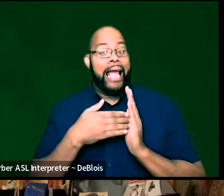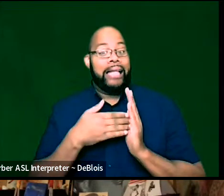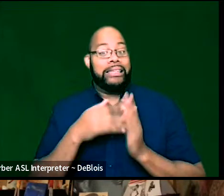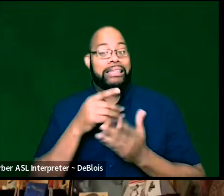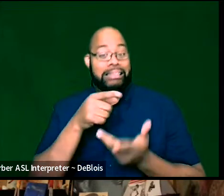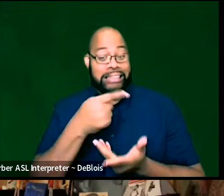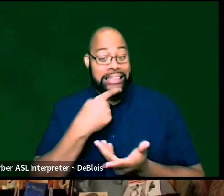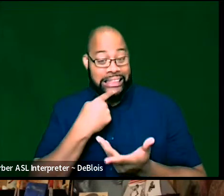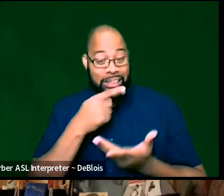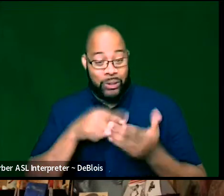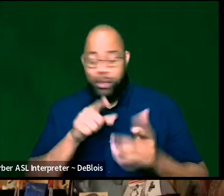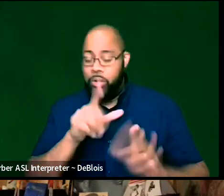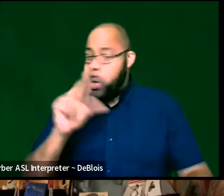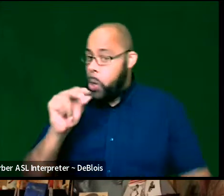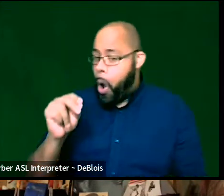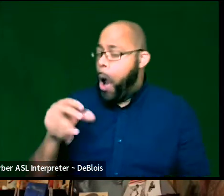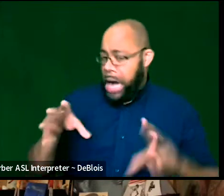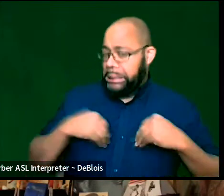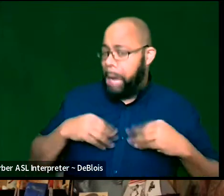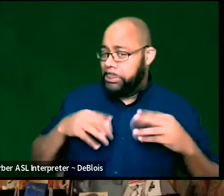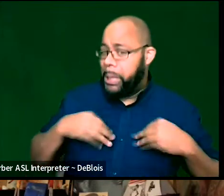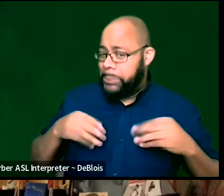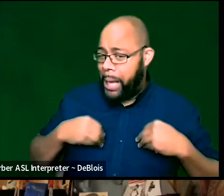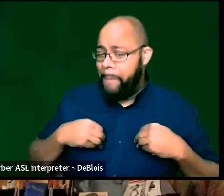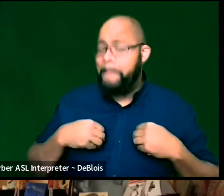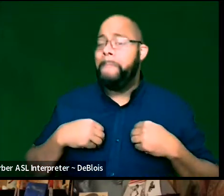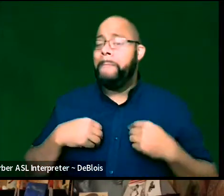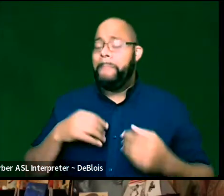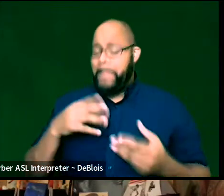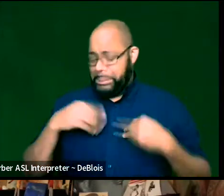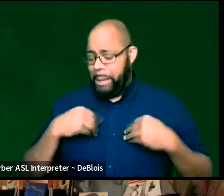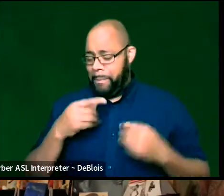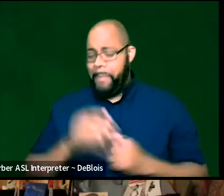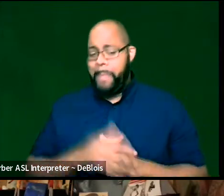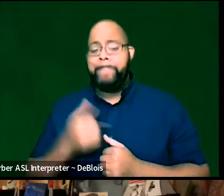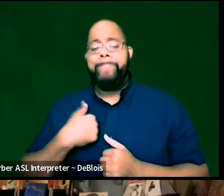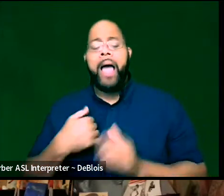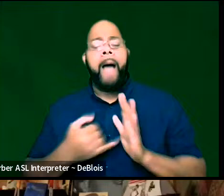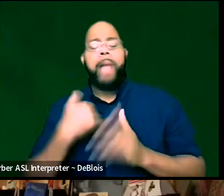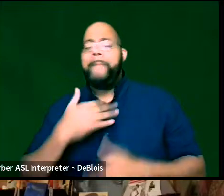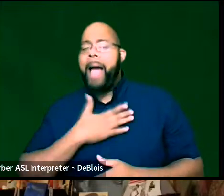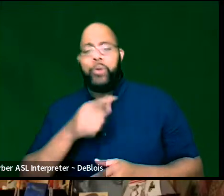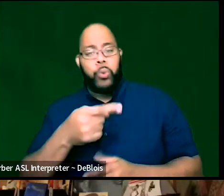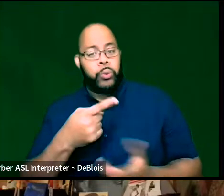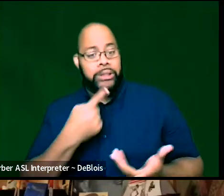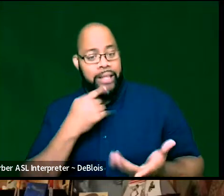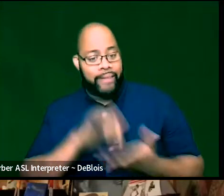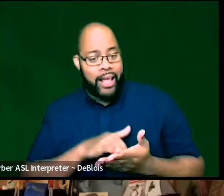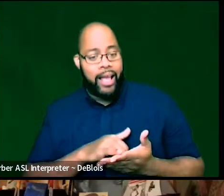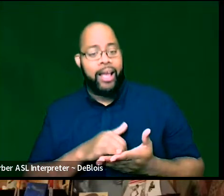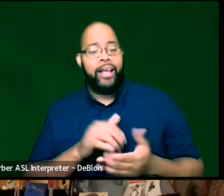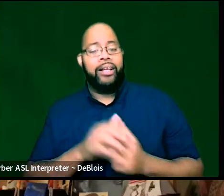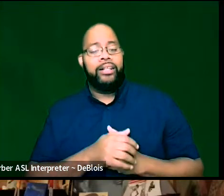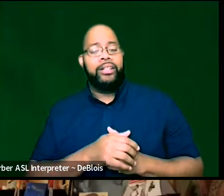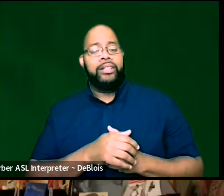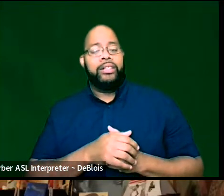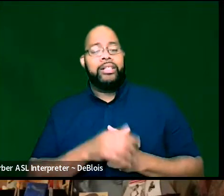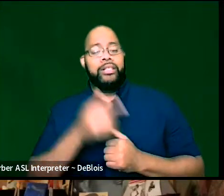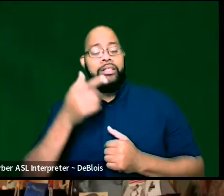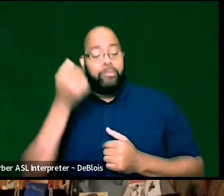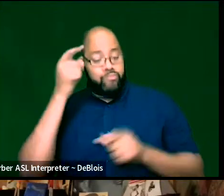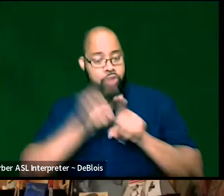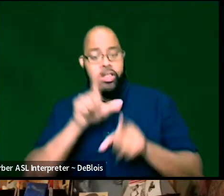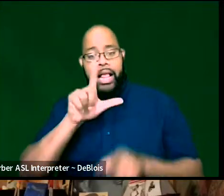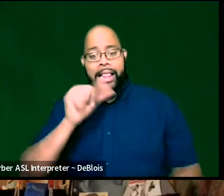say to BIMS. It's not, Okay. it is very much not. Well, I'm so glad that you have Brother Leggett here,